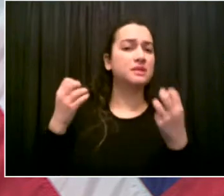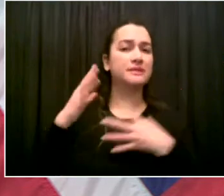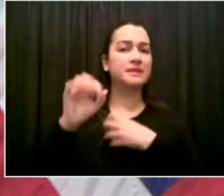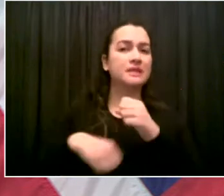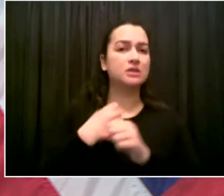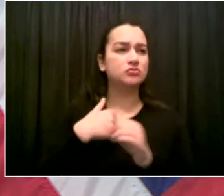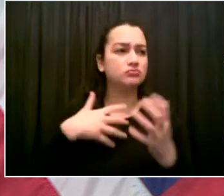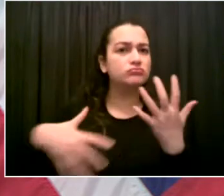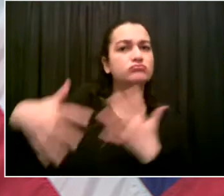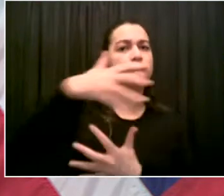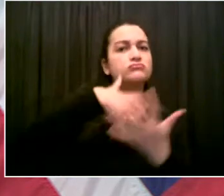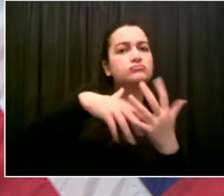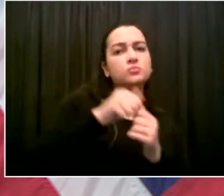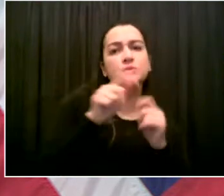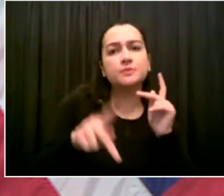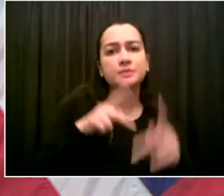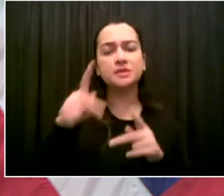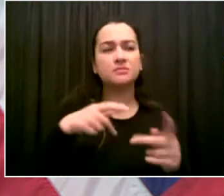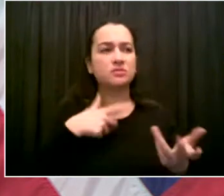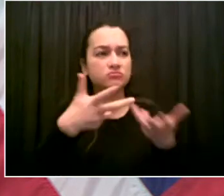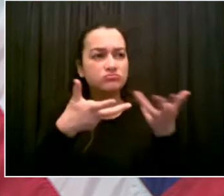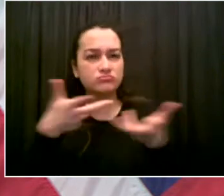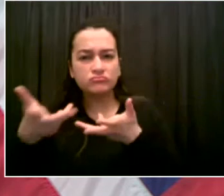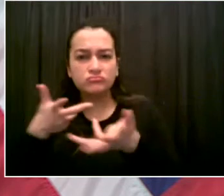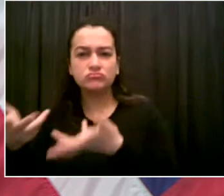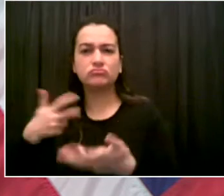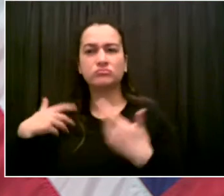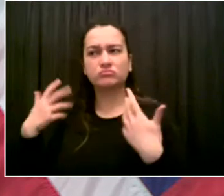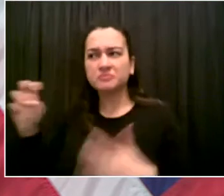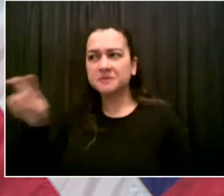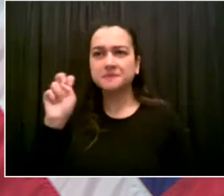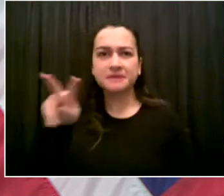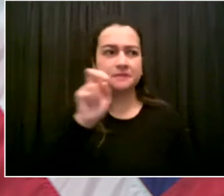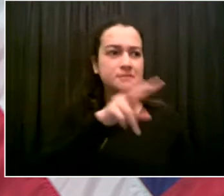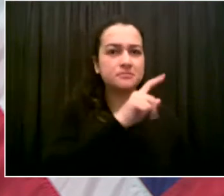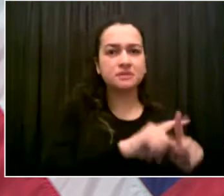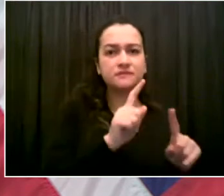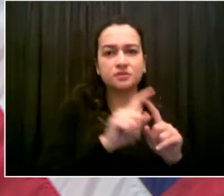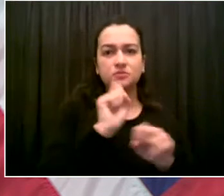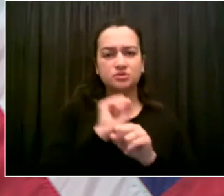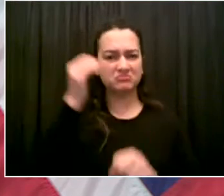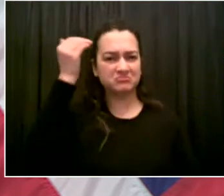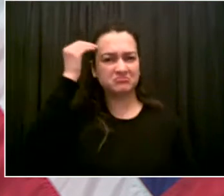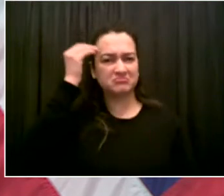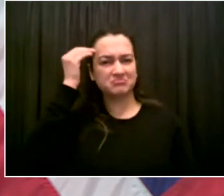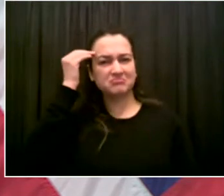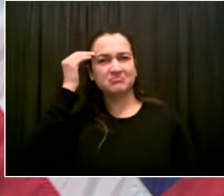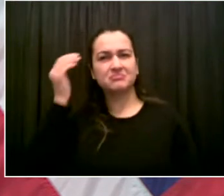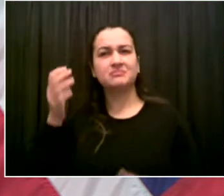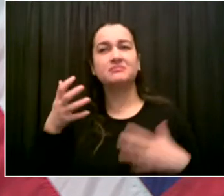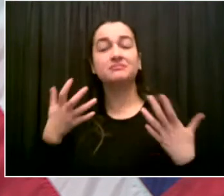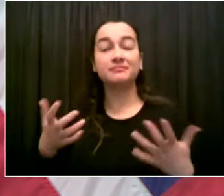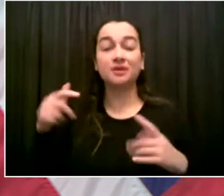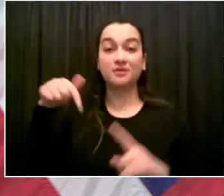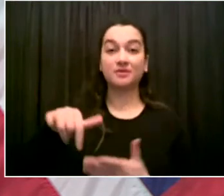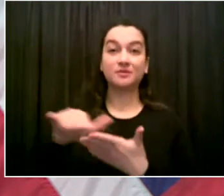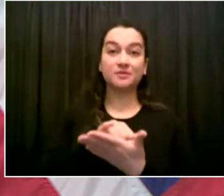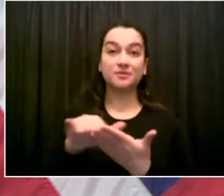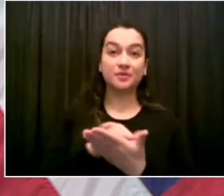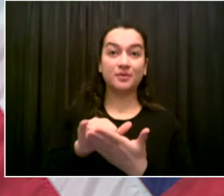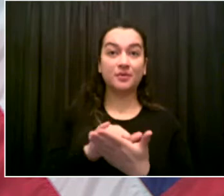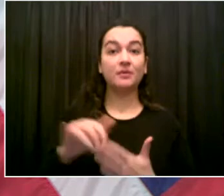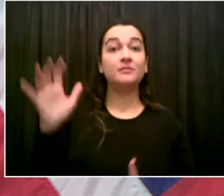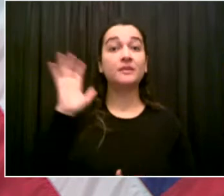have wonderful memories of working parades, major sporting events here in New York City as a member of the NYPD and the Office of Emergency